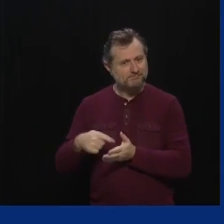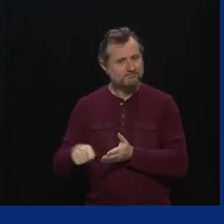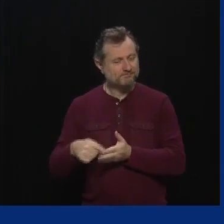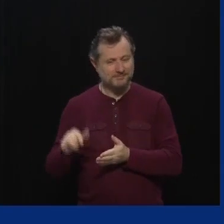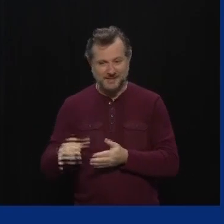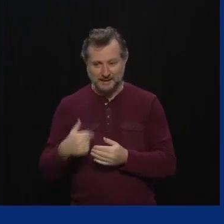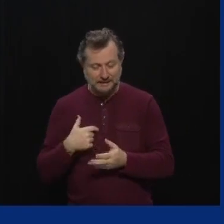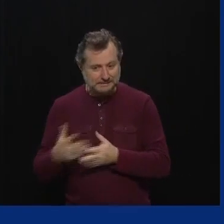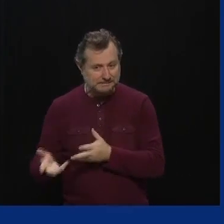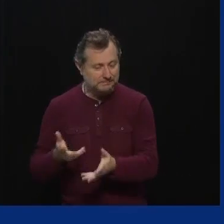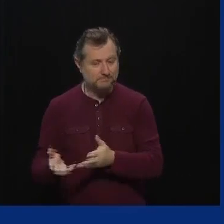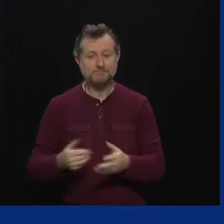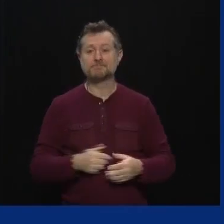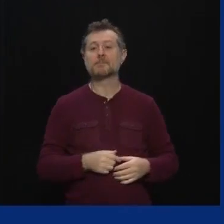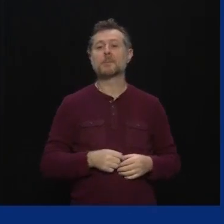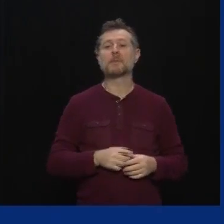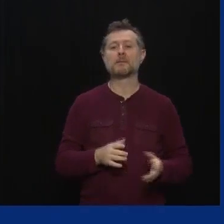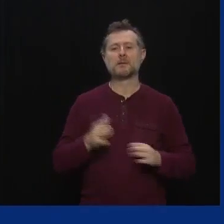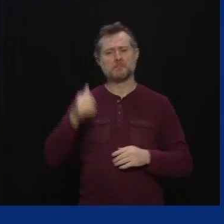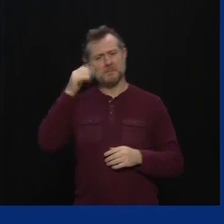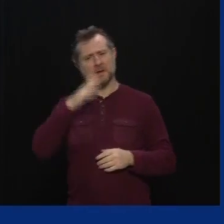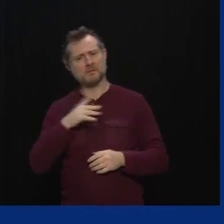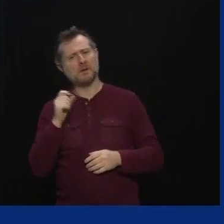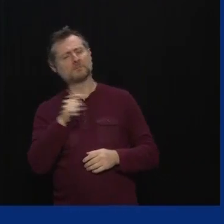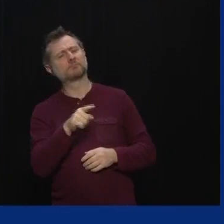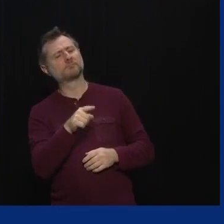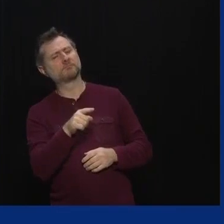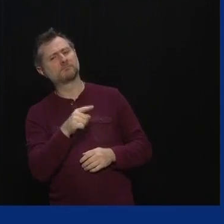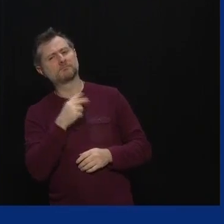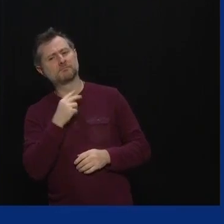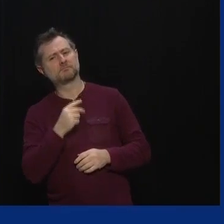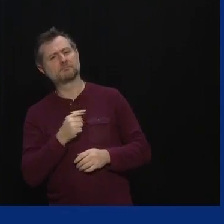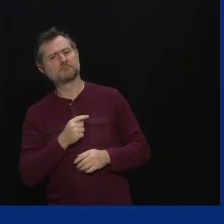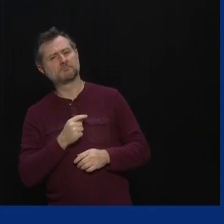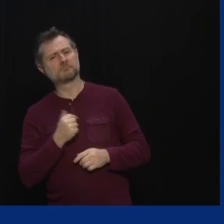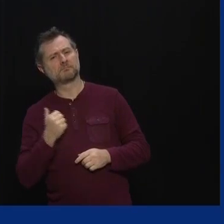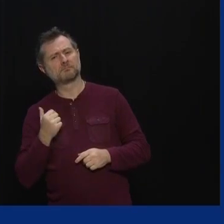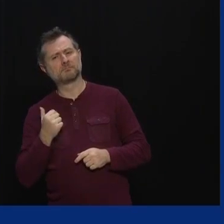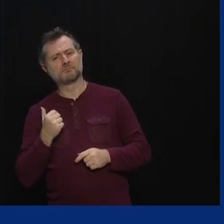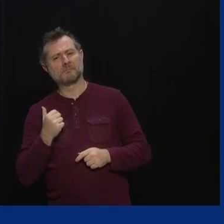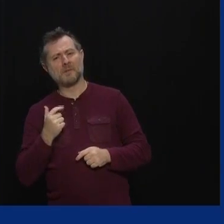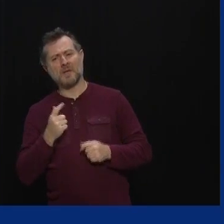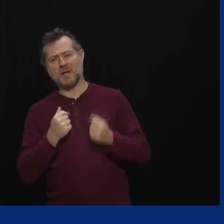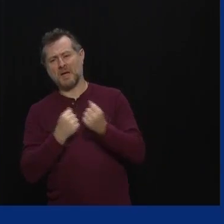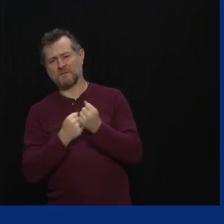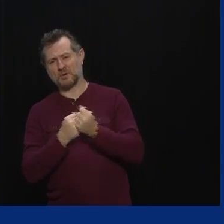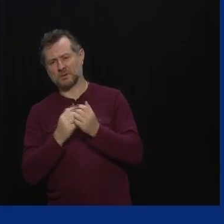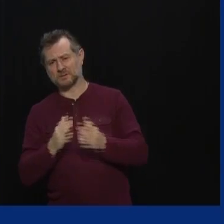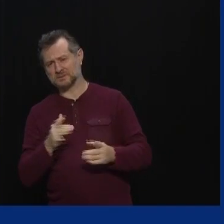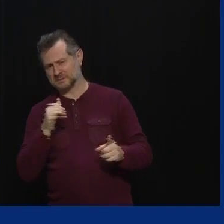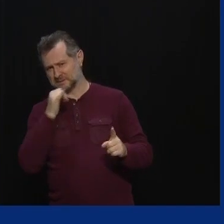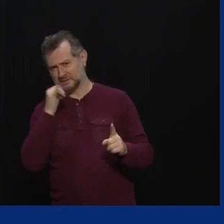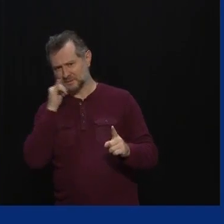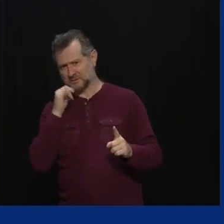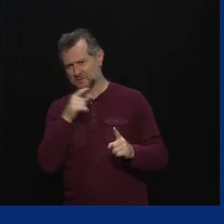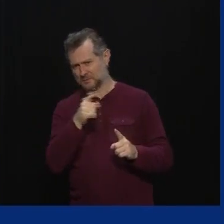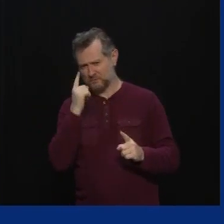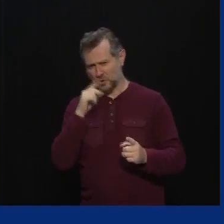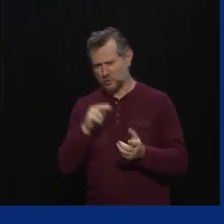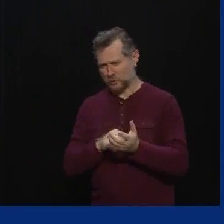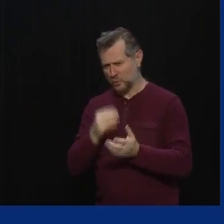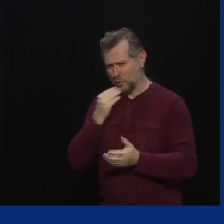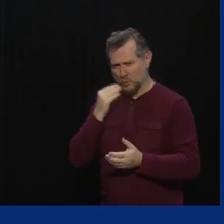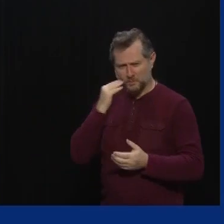Assemblymember Ron Kim and some of the advocates for nursing home families, and you gave them something they have been asking for a long time, which is an